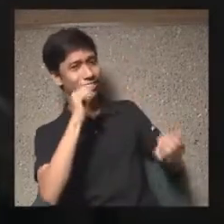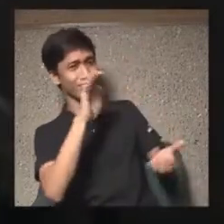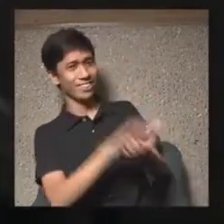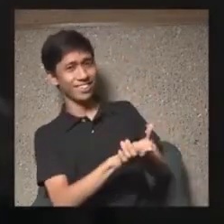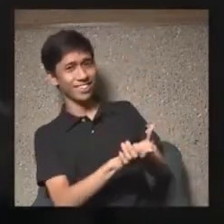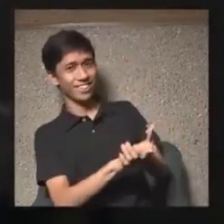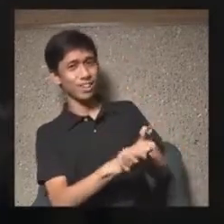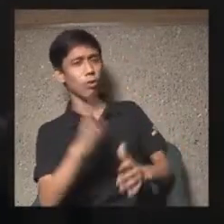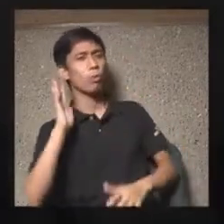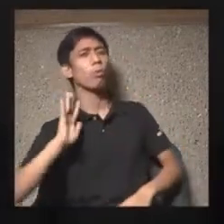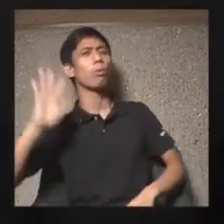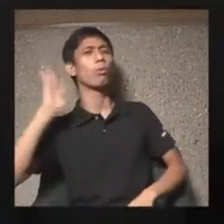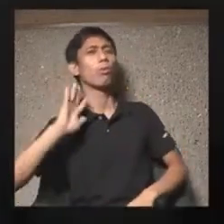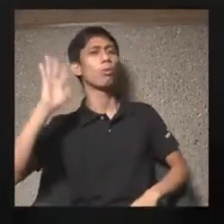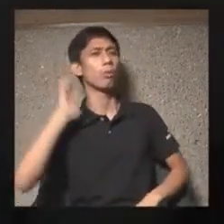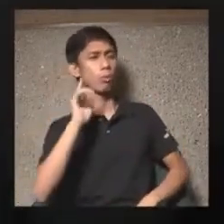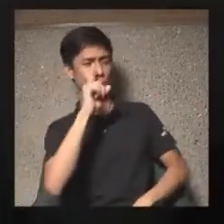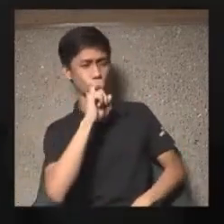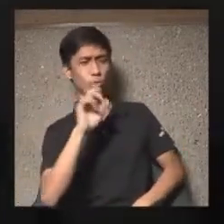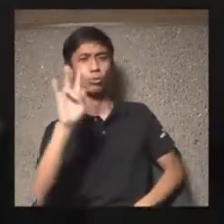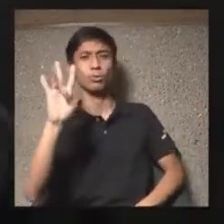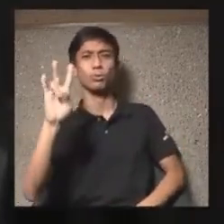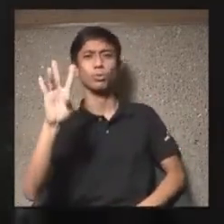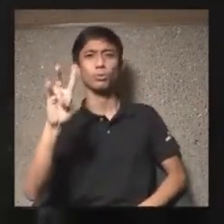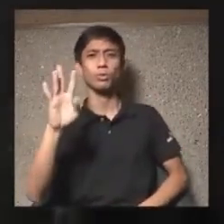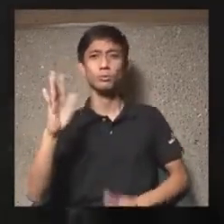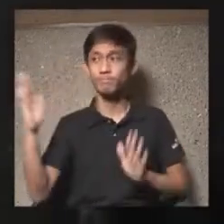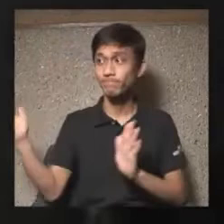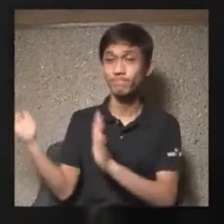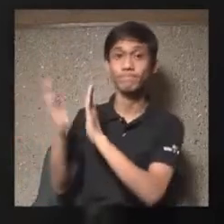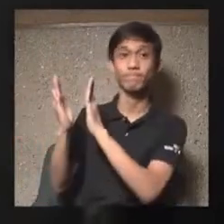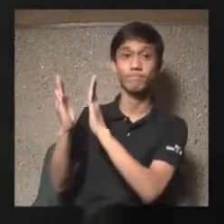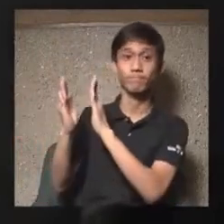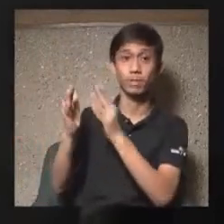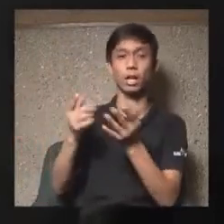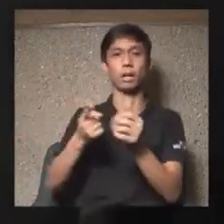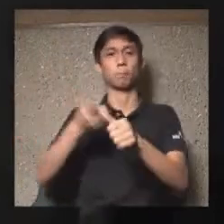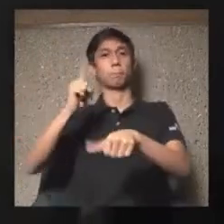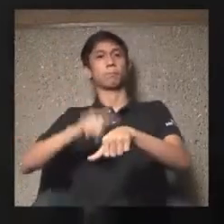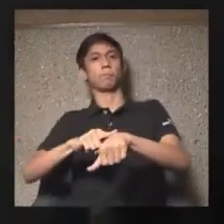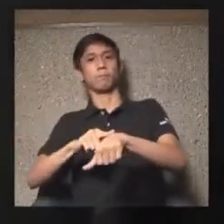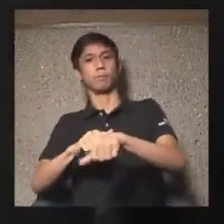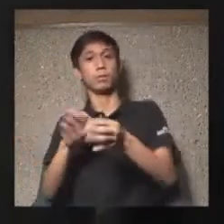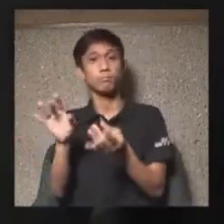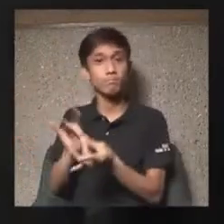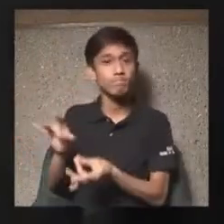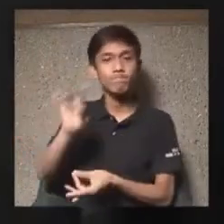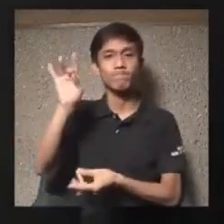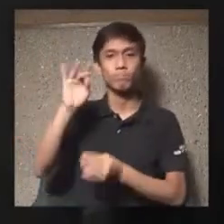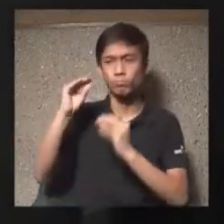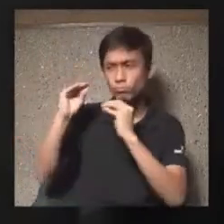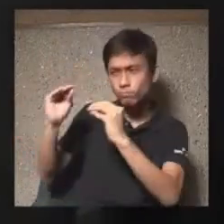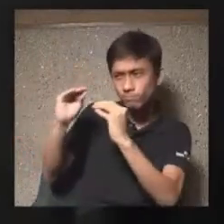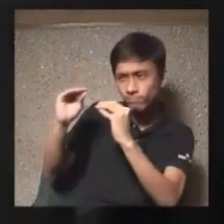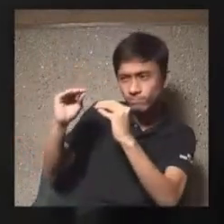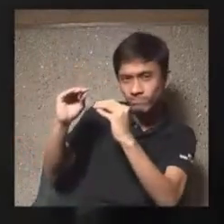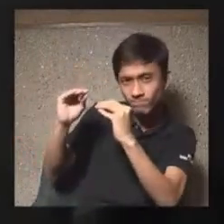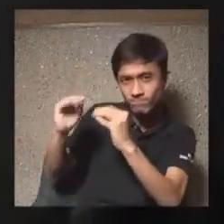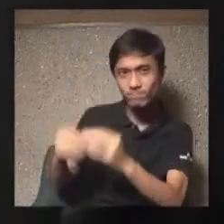for the first time, one of my biggest spiritual mentors in my life. His name was Mike